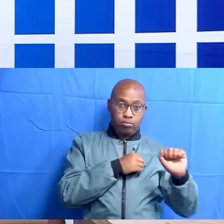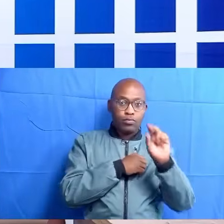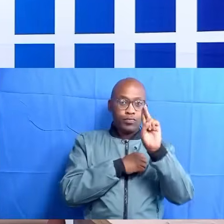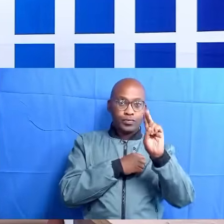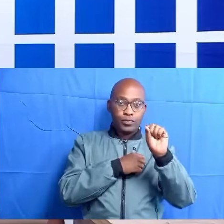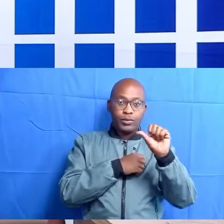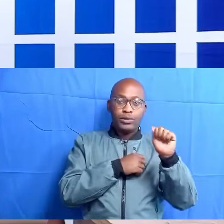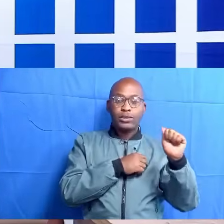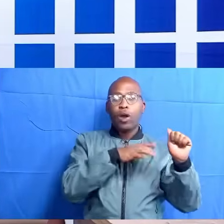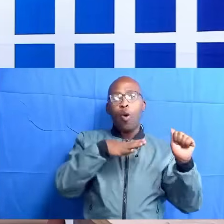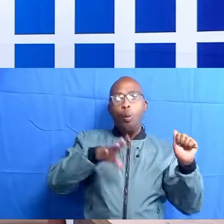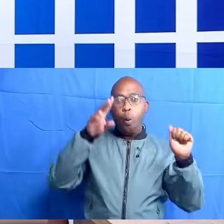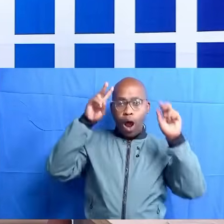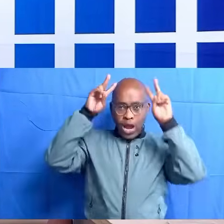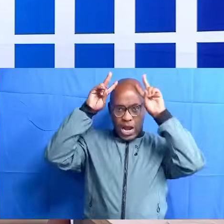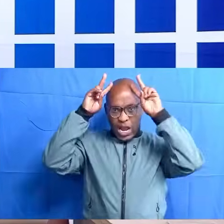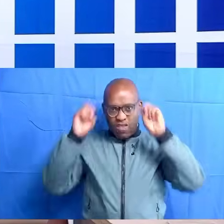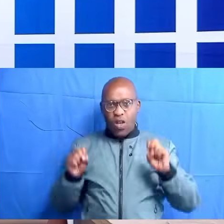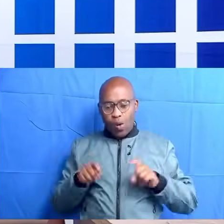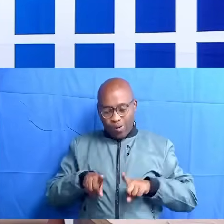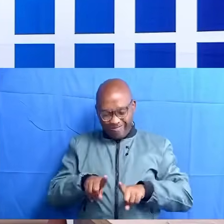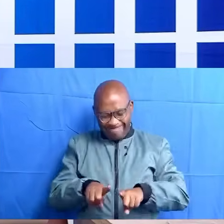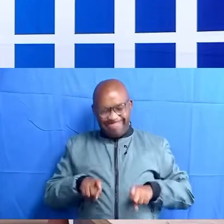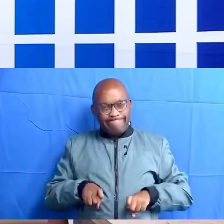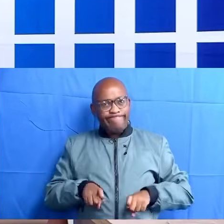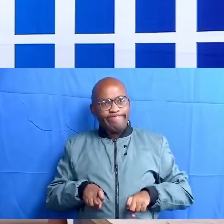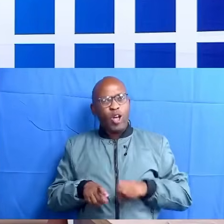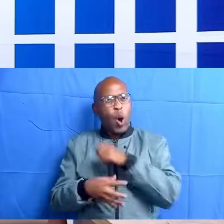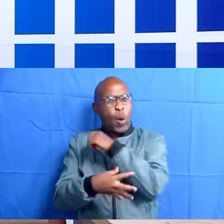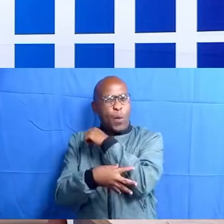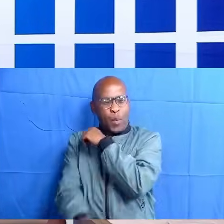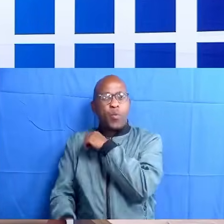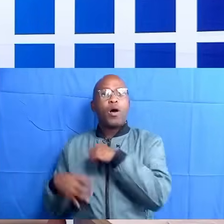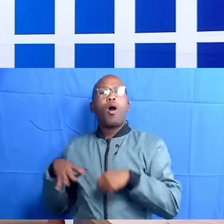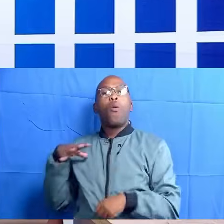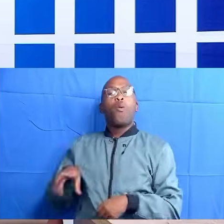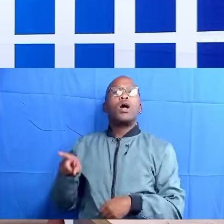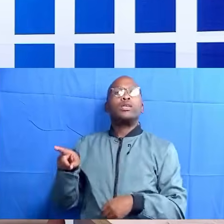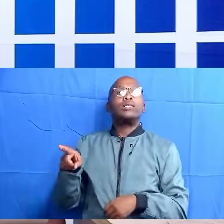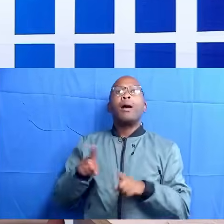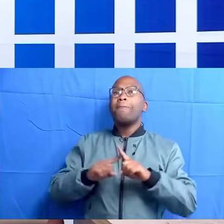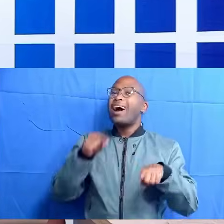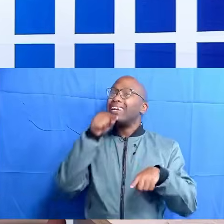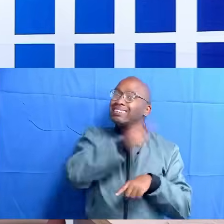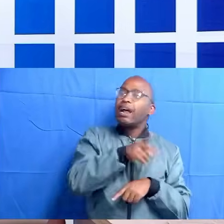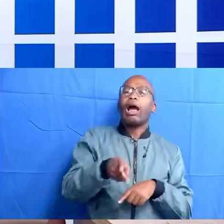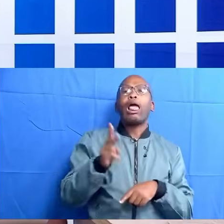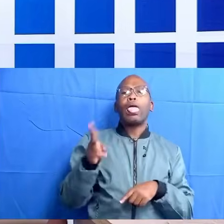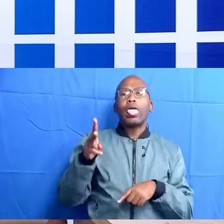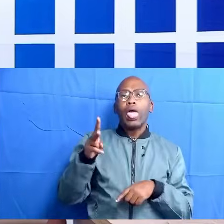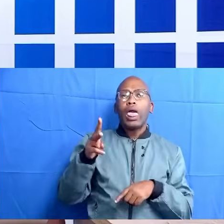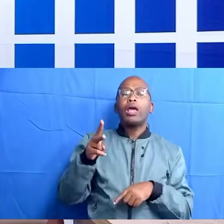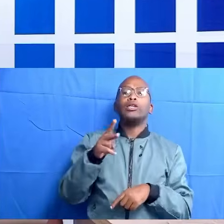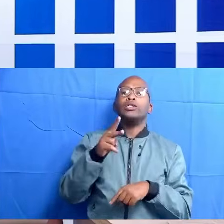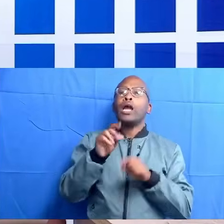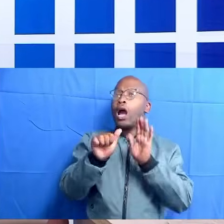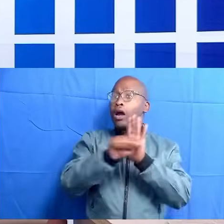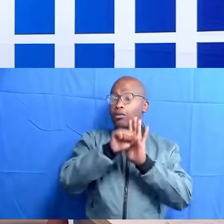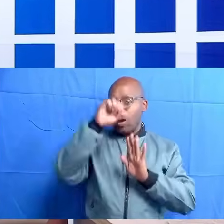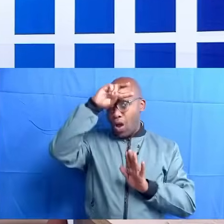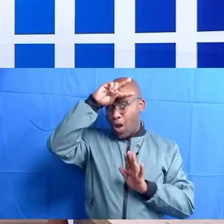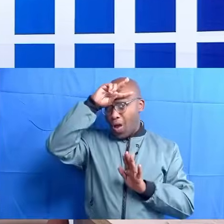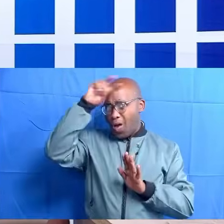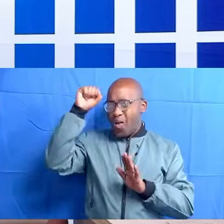But unfortunately, this operation was never effective because the Viet Congs